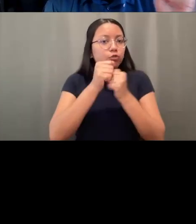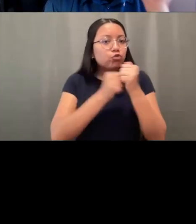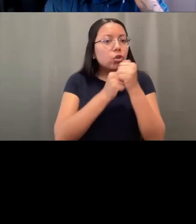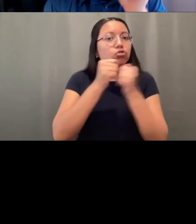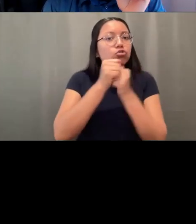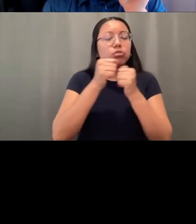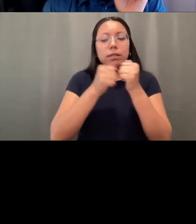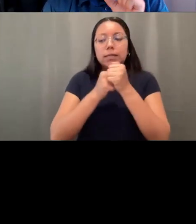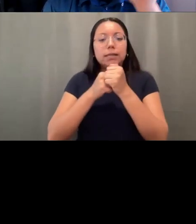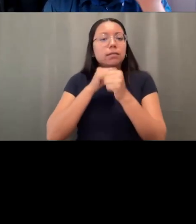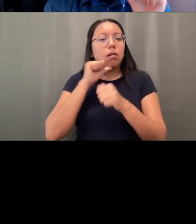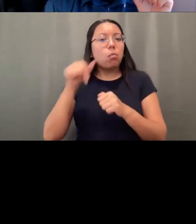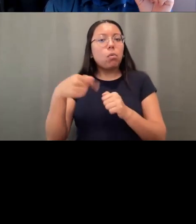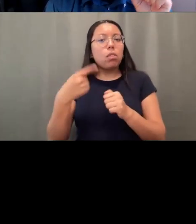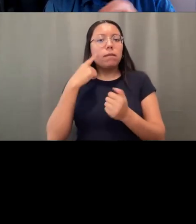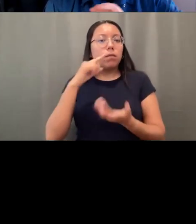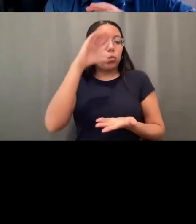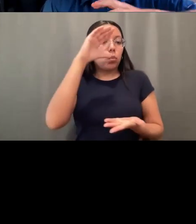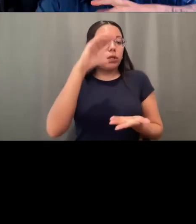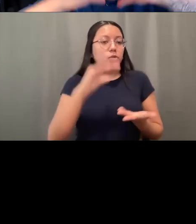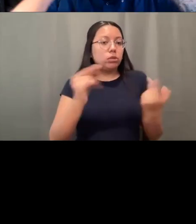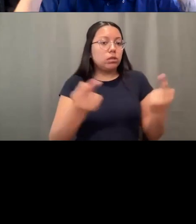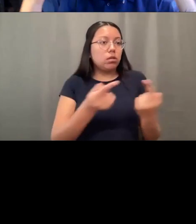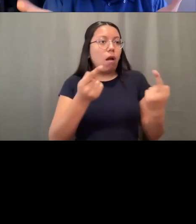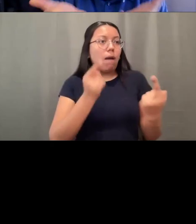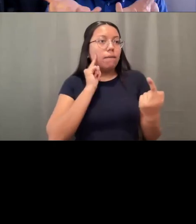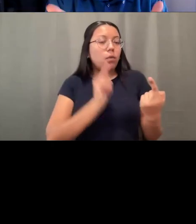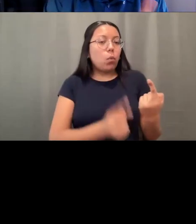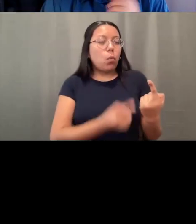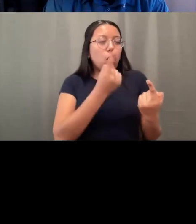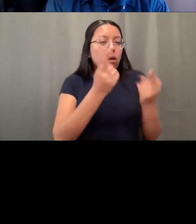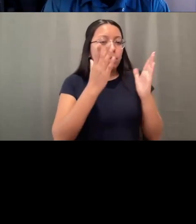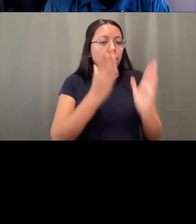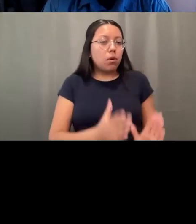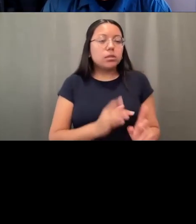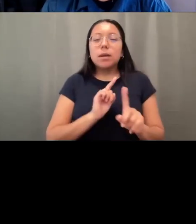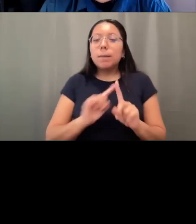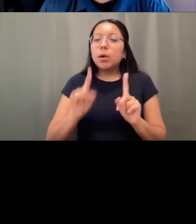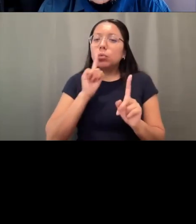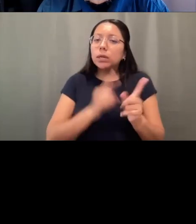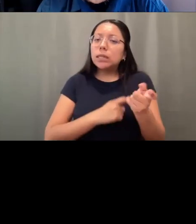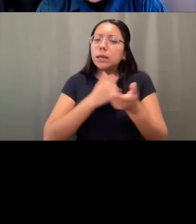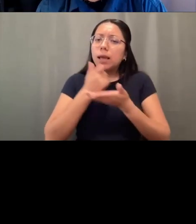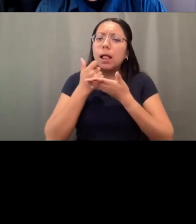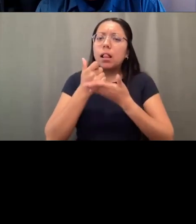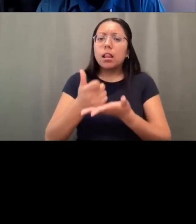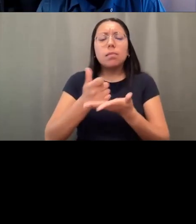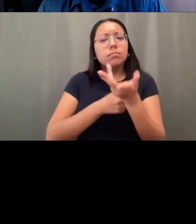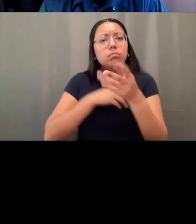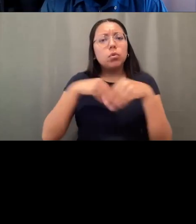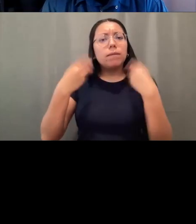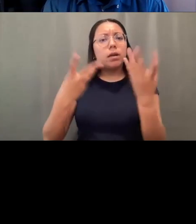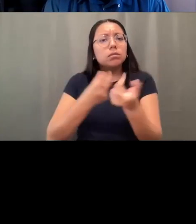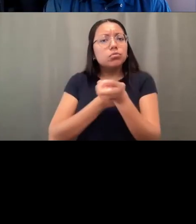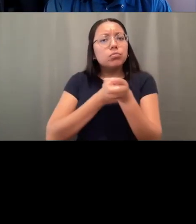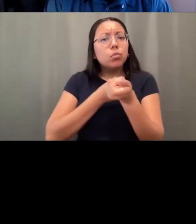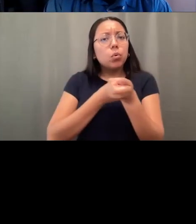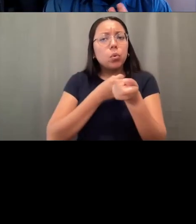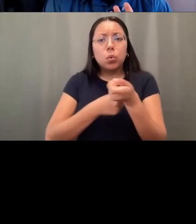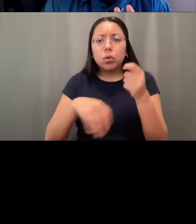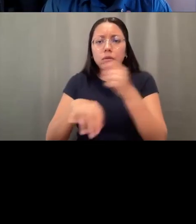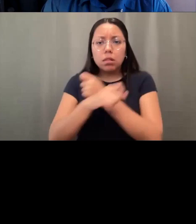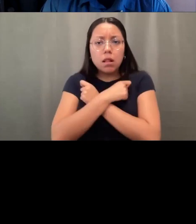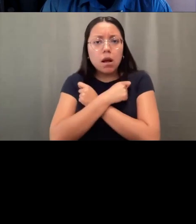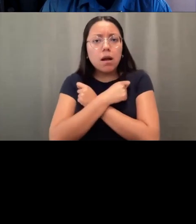the harm of a behavior by one person, but how can we help that person feel more supported and loved and cared for